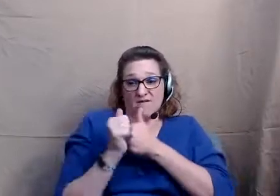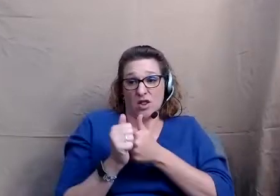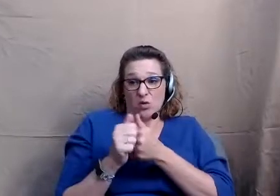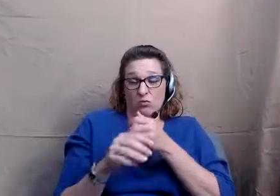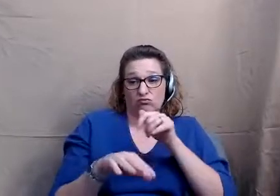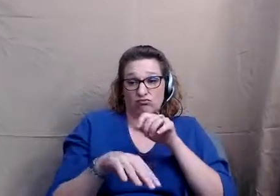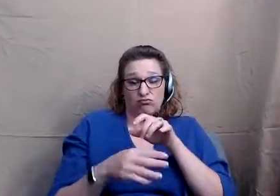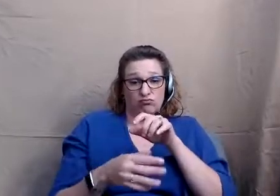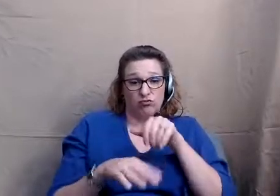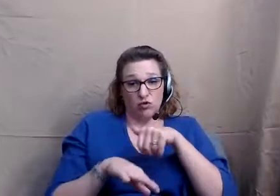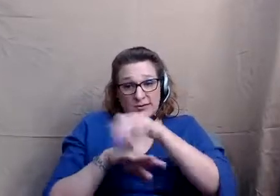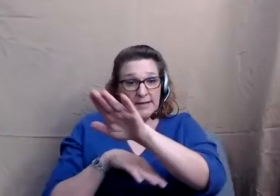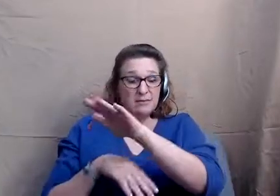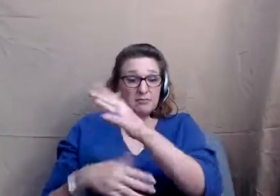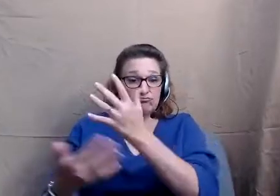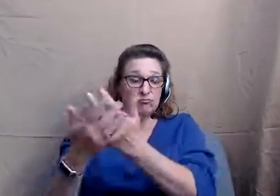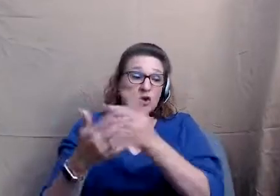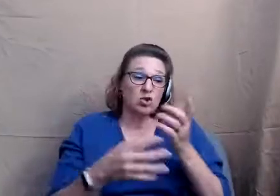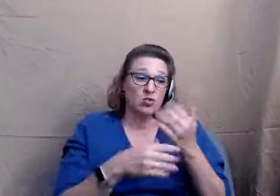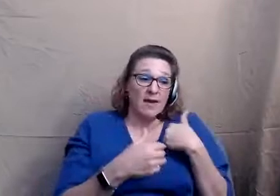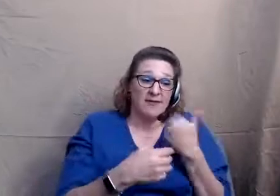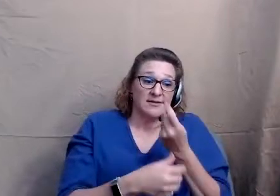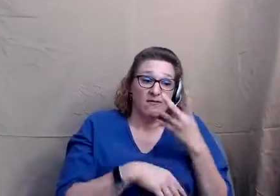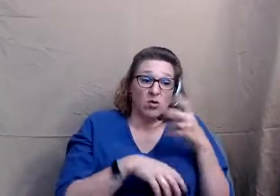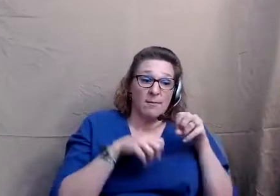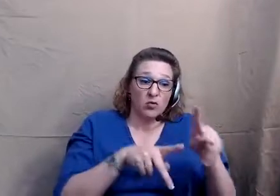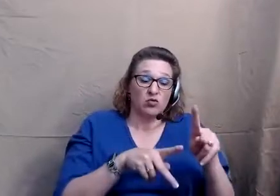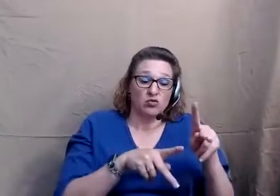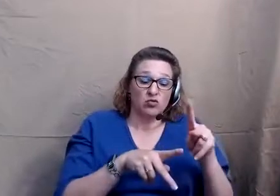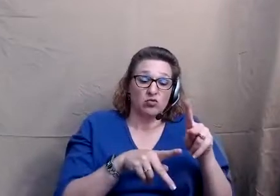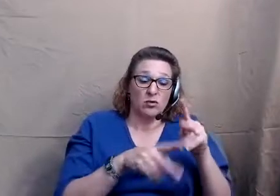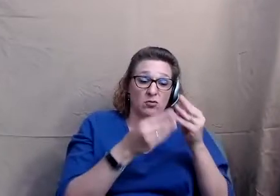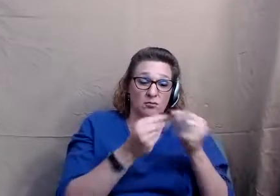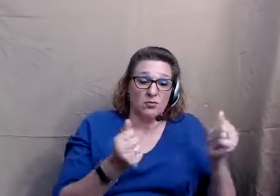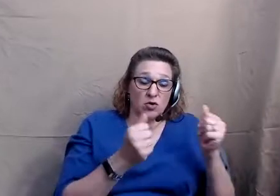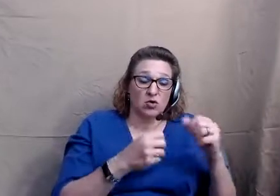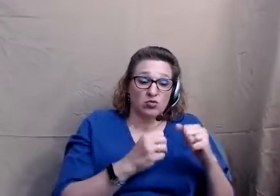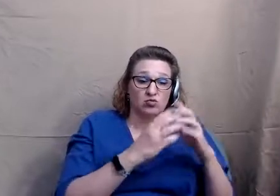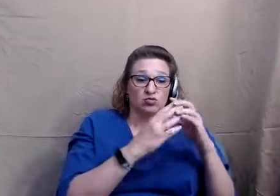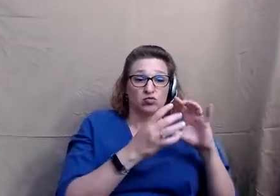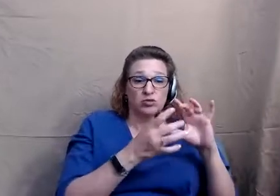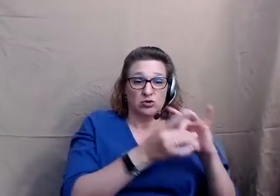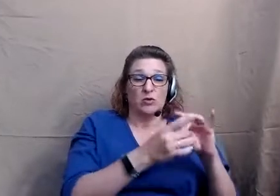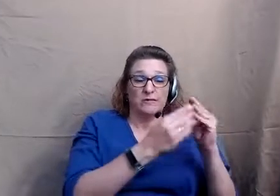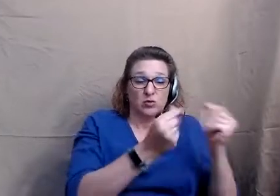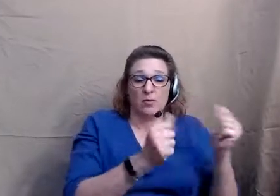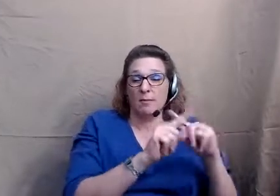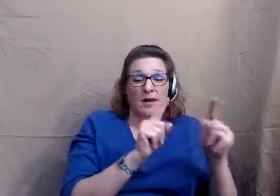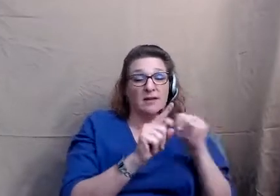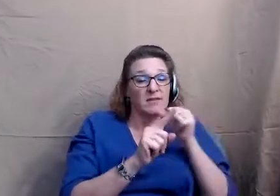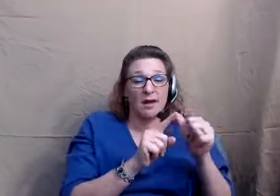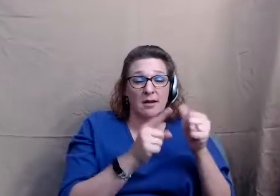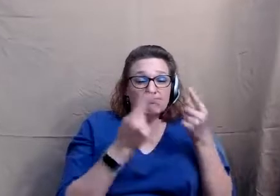a number of times to try to get to a restorative solution, but if a restorative solution ultimately isn't